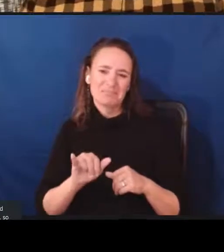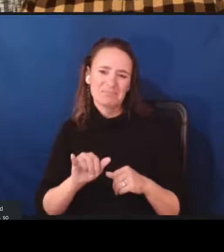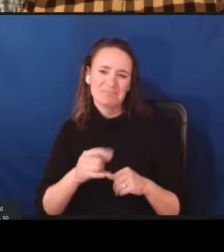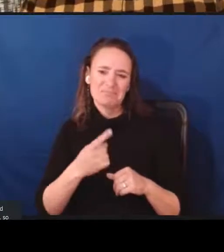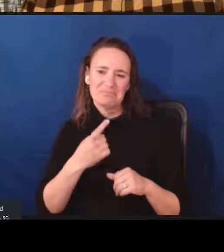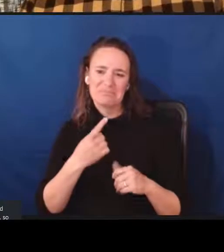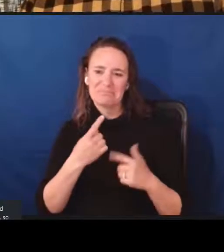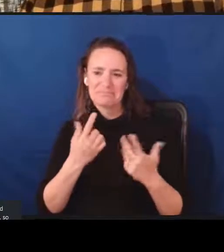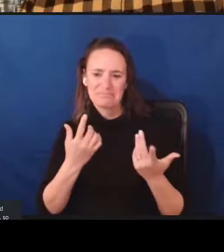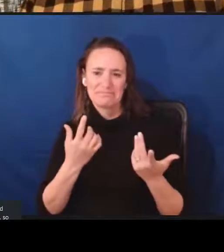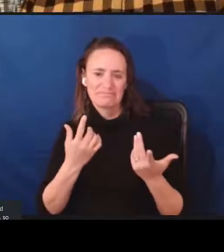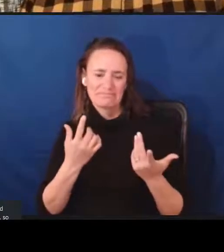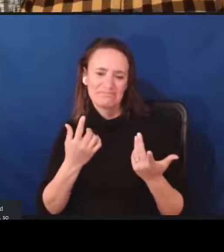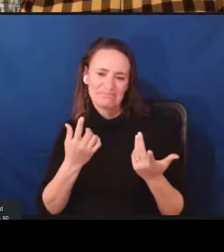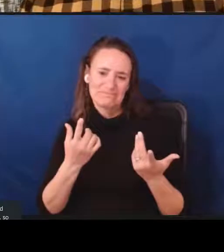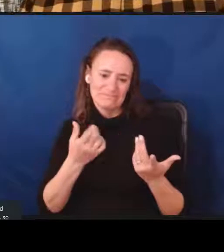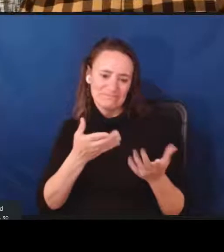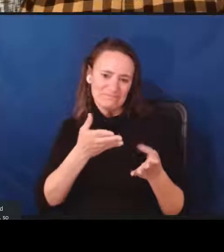the area that we need to